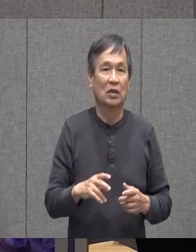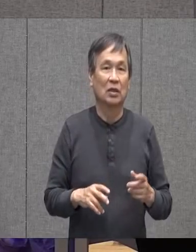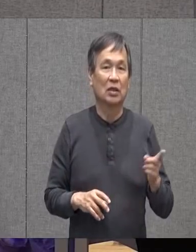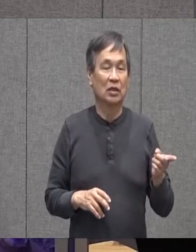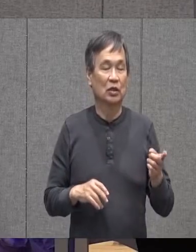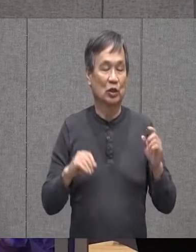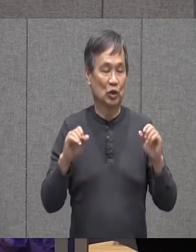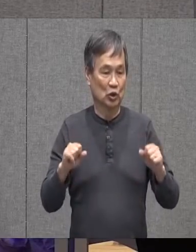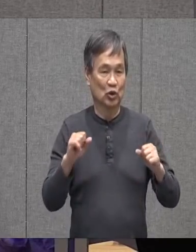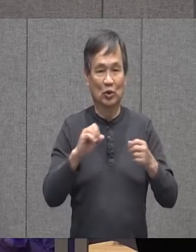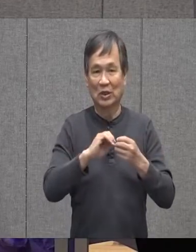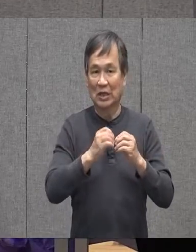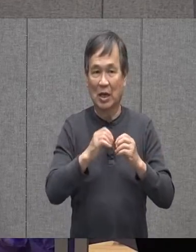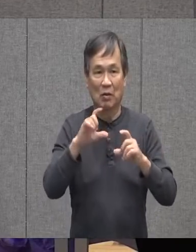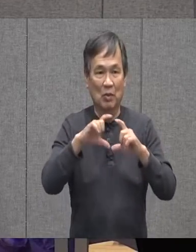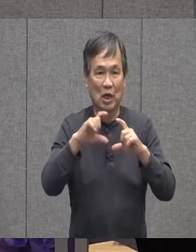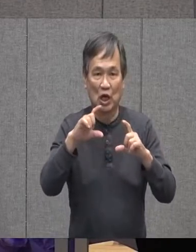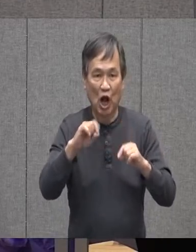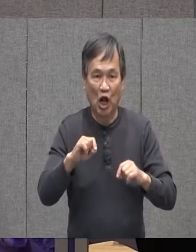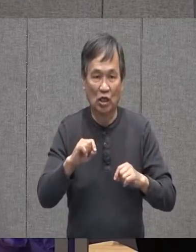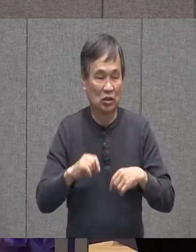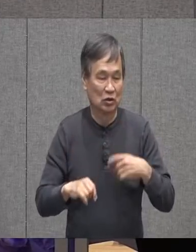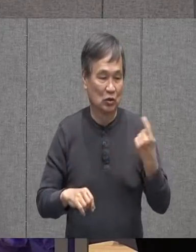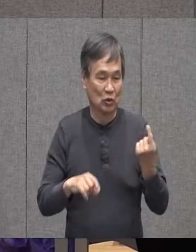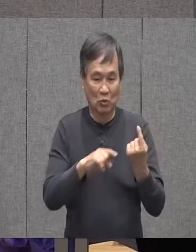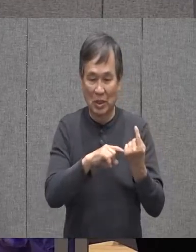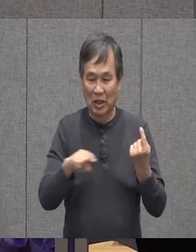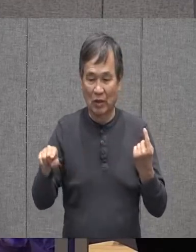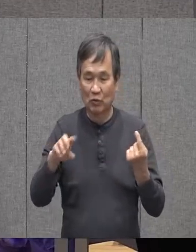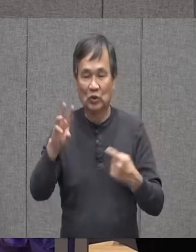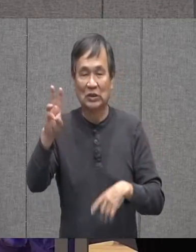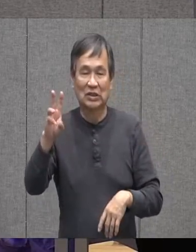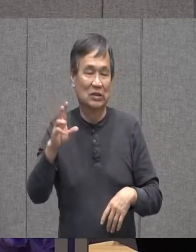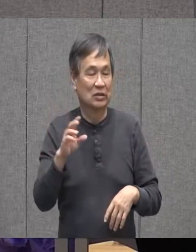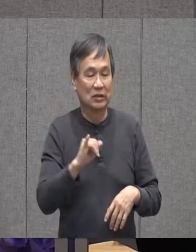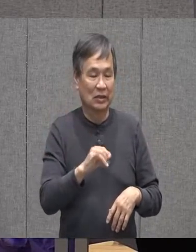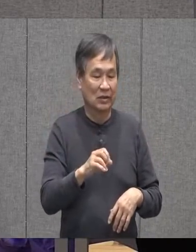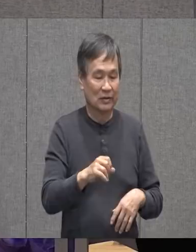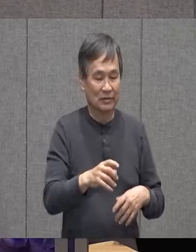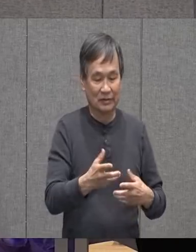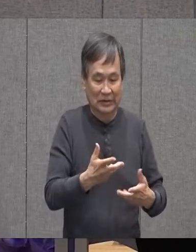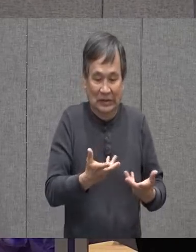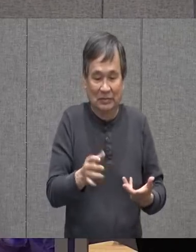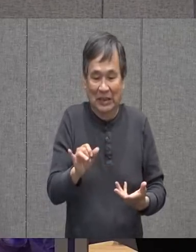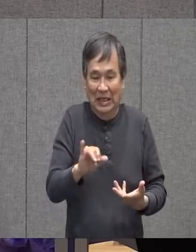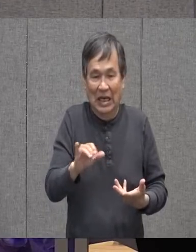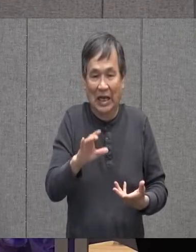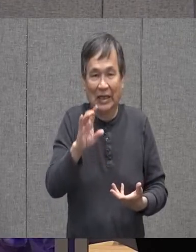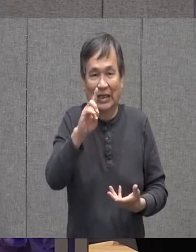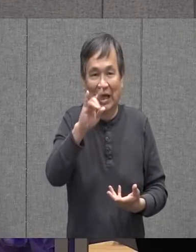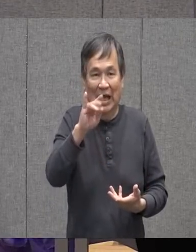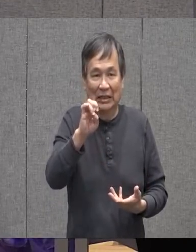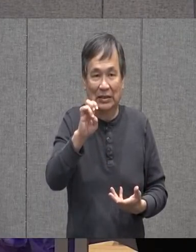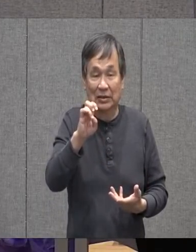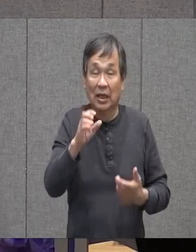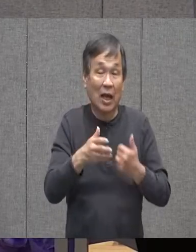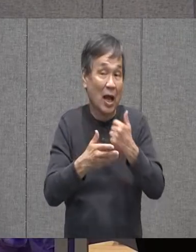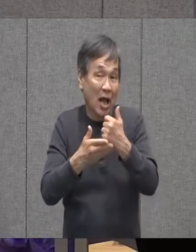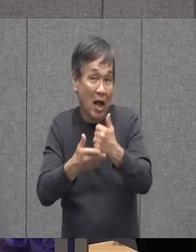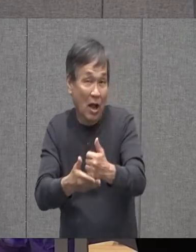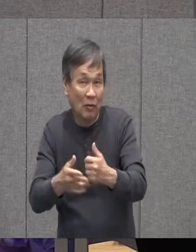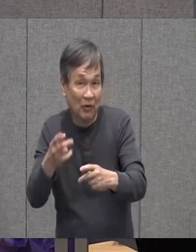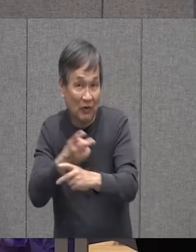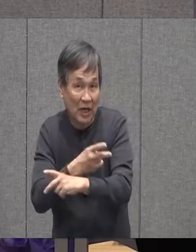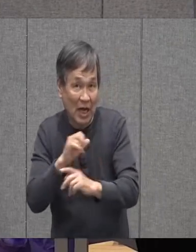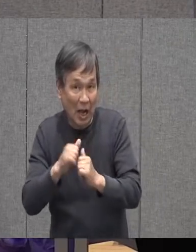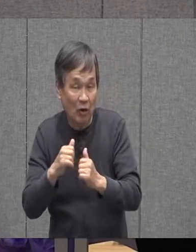numeral cards, you can do numeral cards 1 through 6 because we know there are 6 sides on the cube or on the die. So that would help you kind of figure out how to